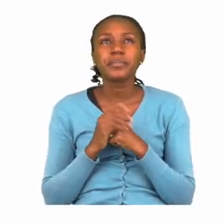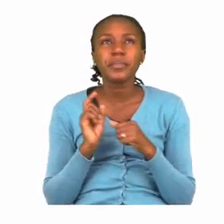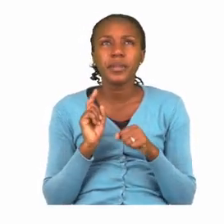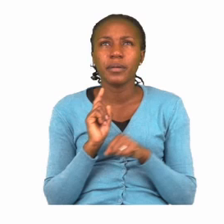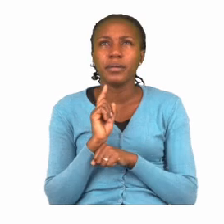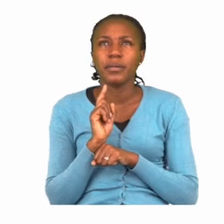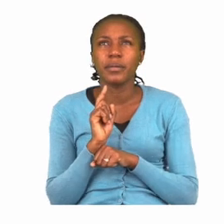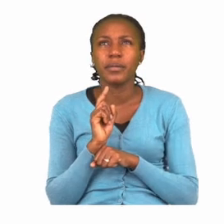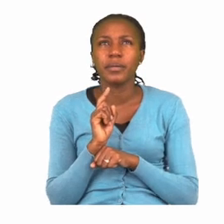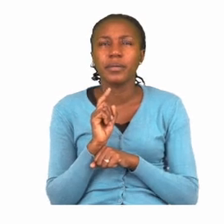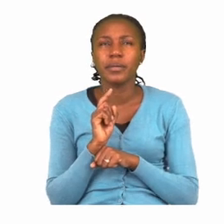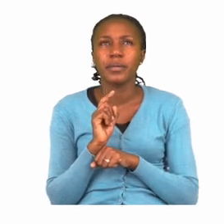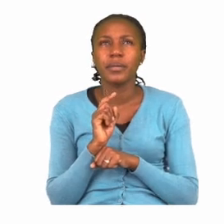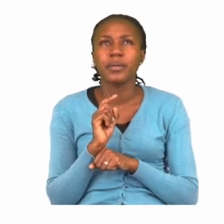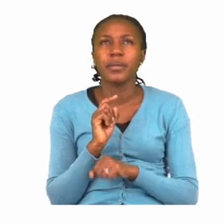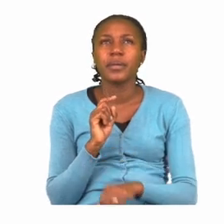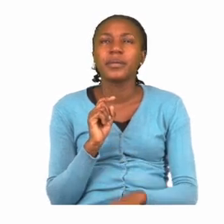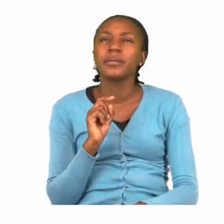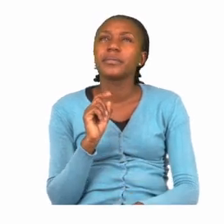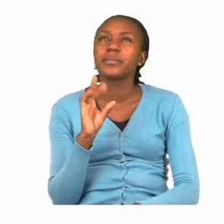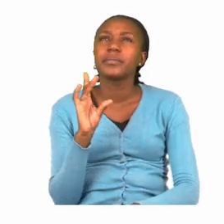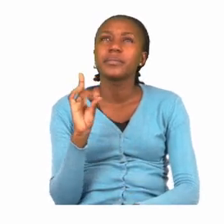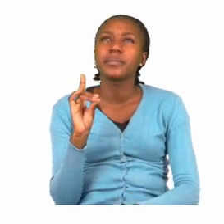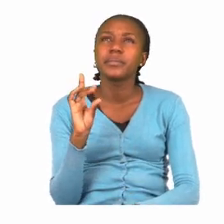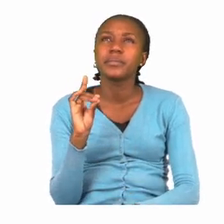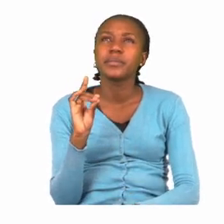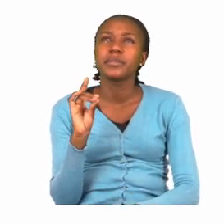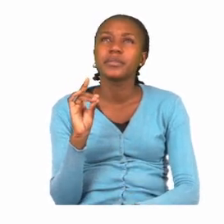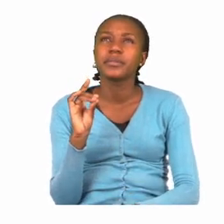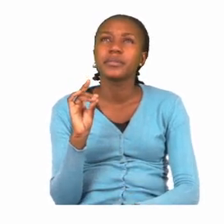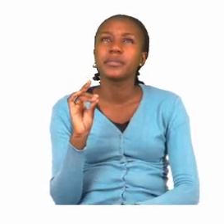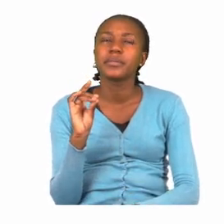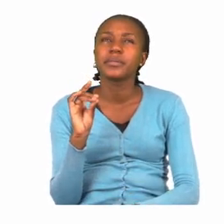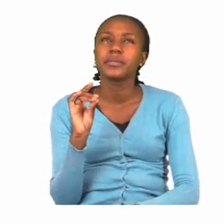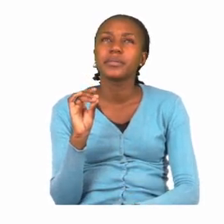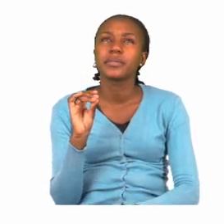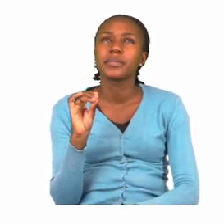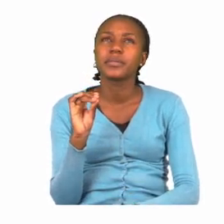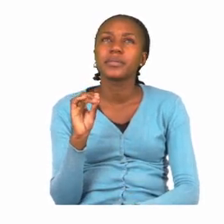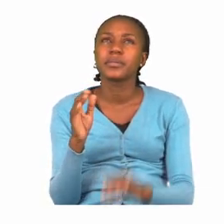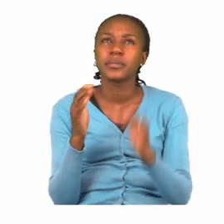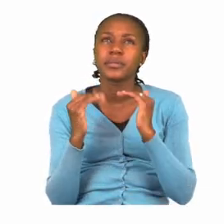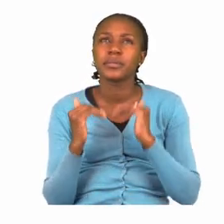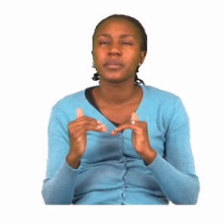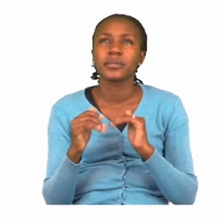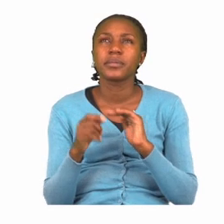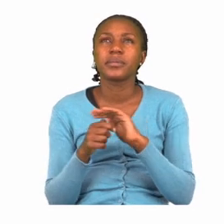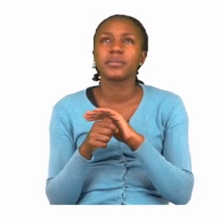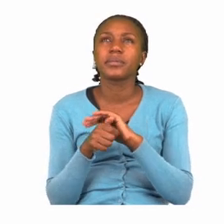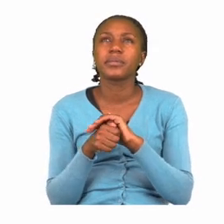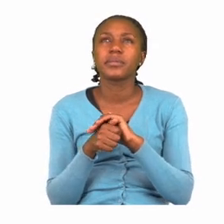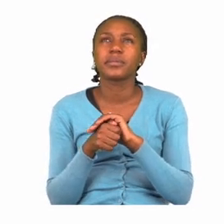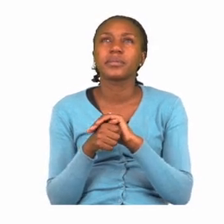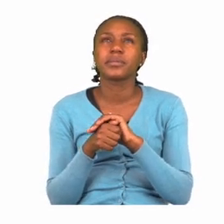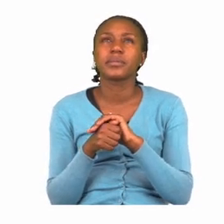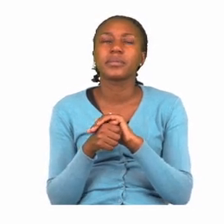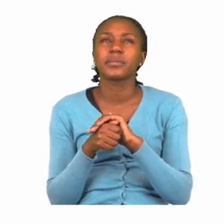In the first row, there are dogs. Then you have